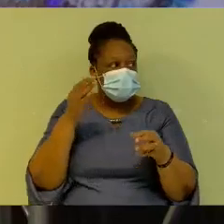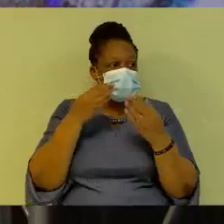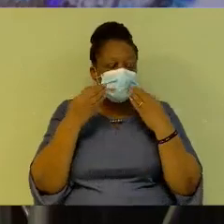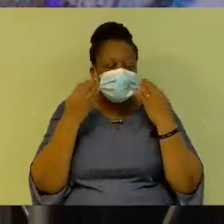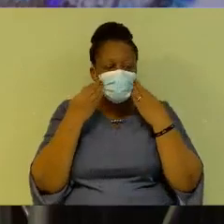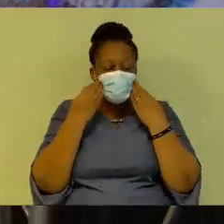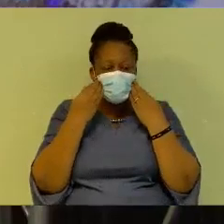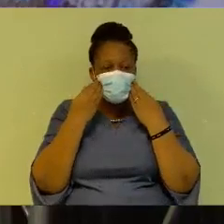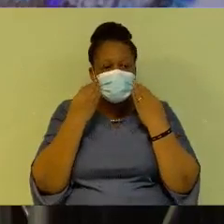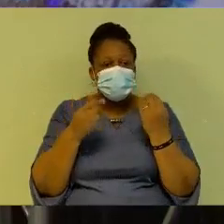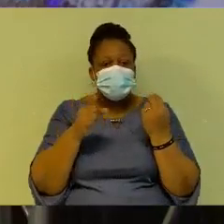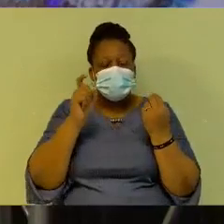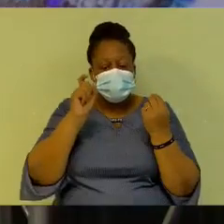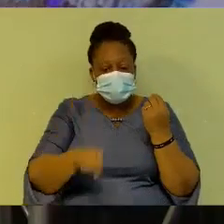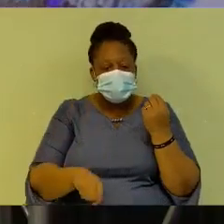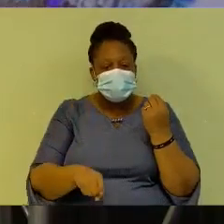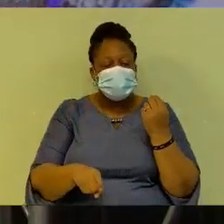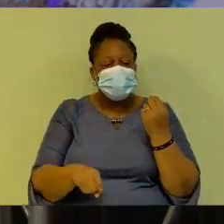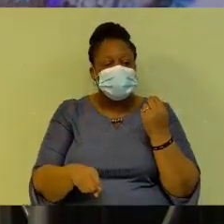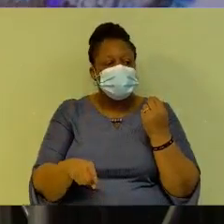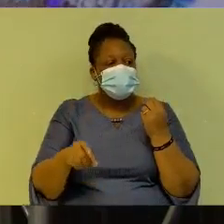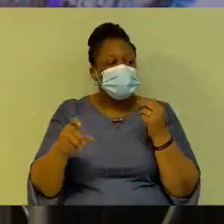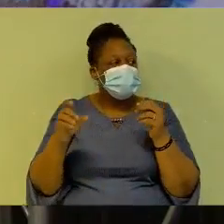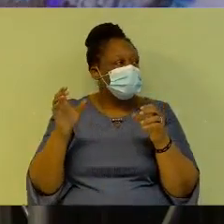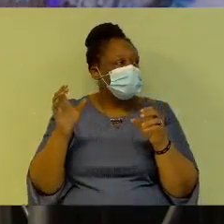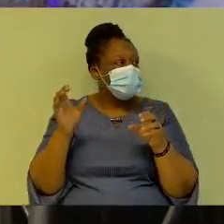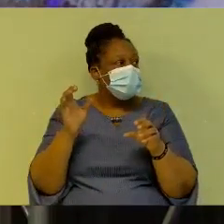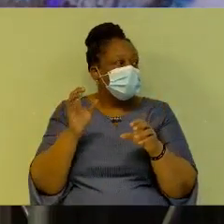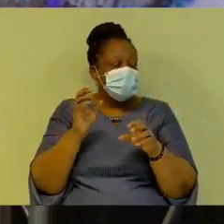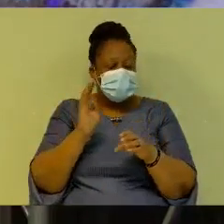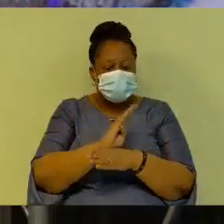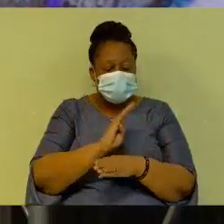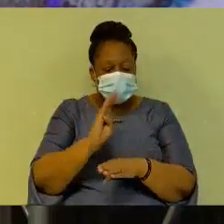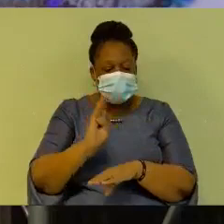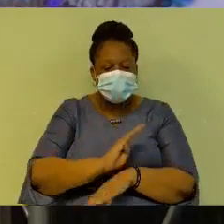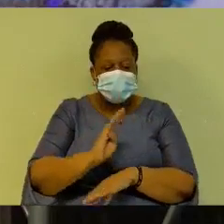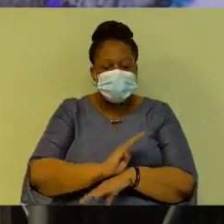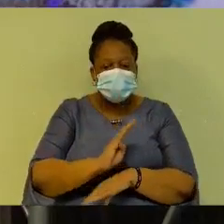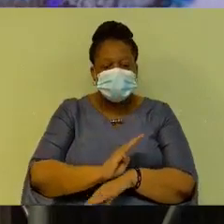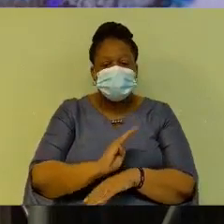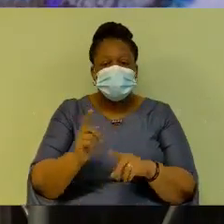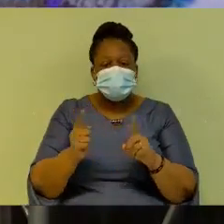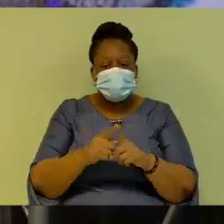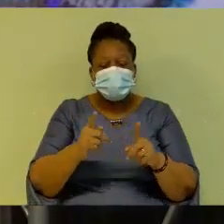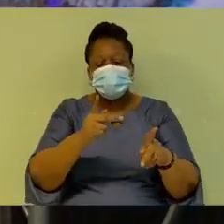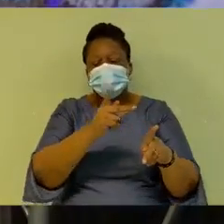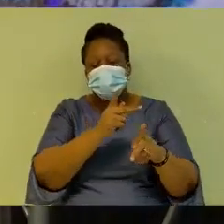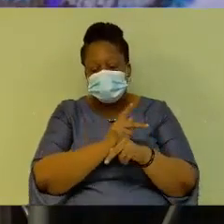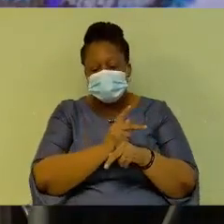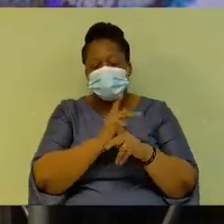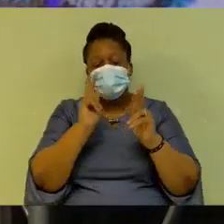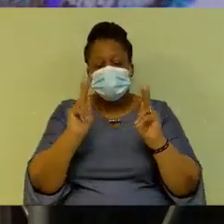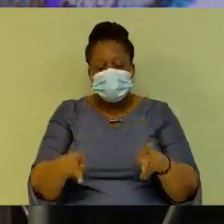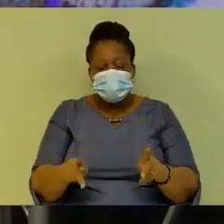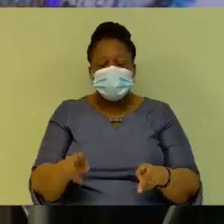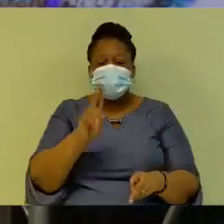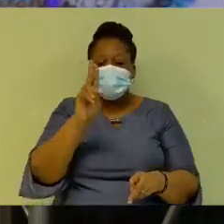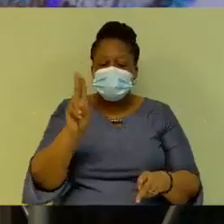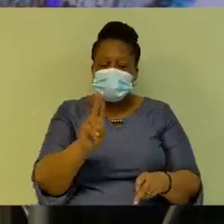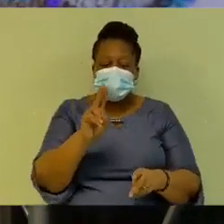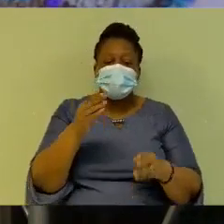There is a need for businesses to take steps to protect your property against persons who may be using